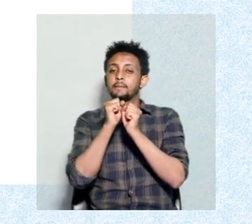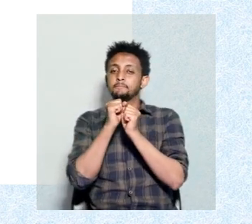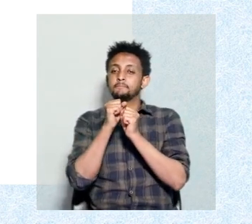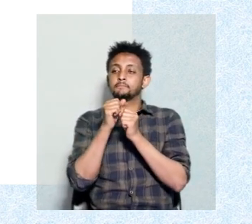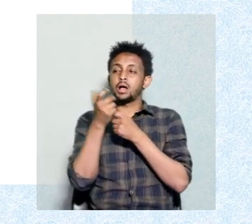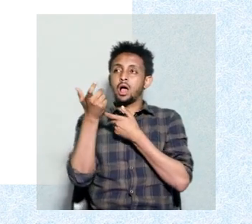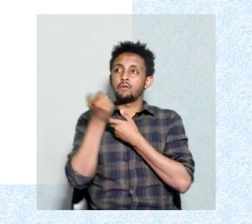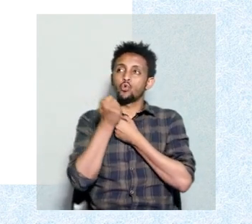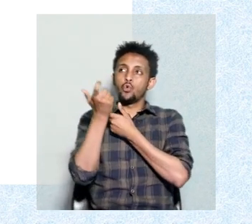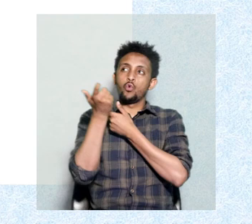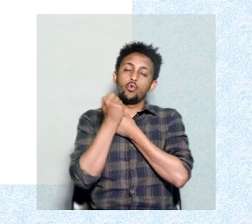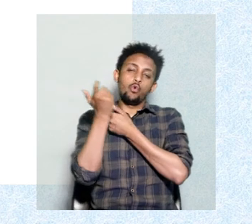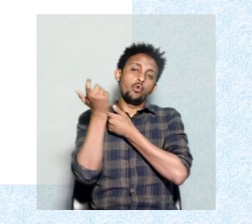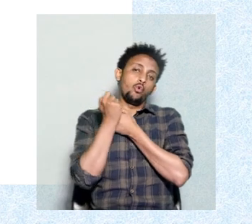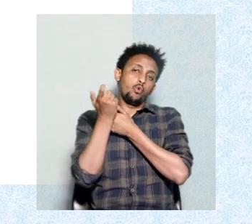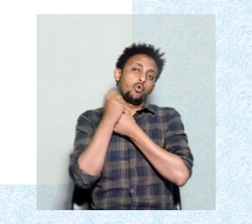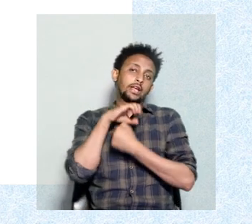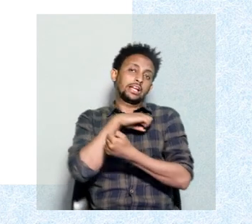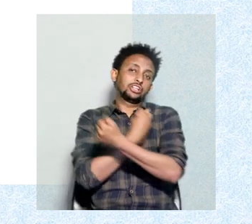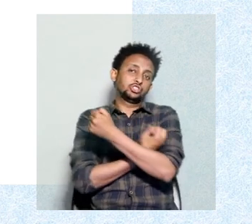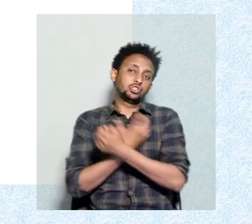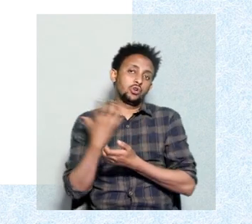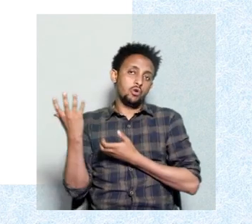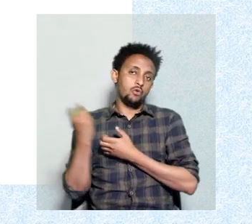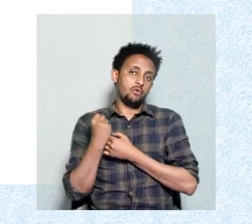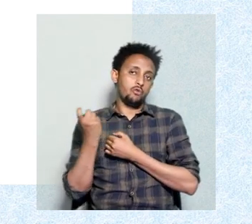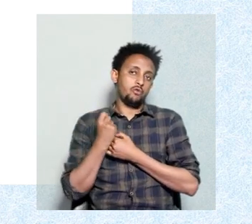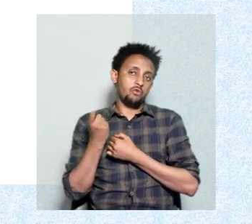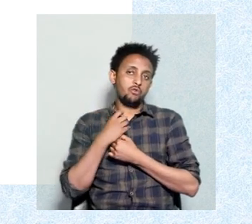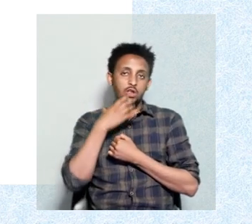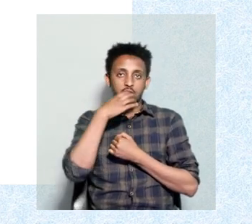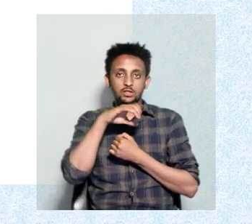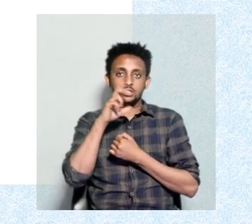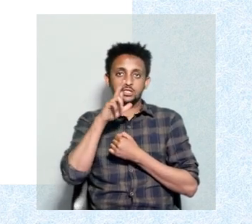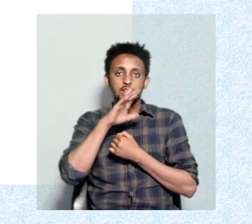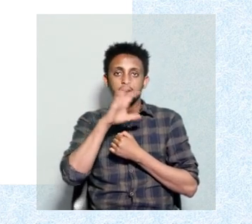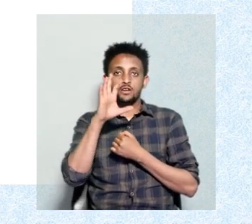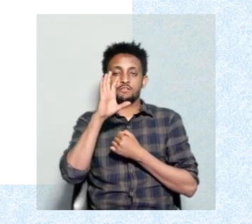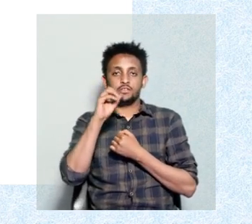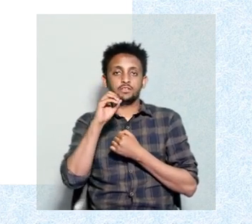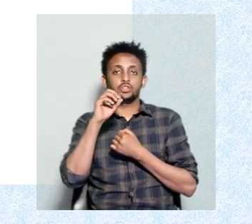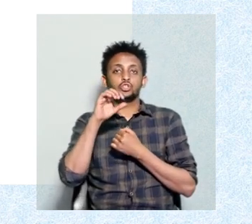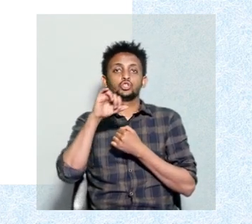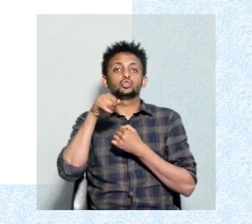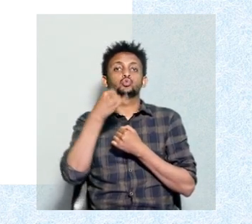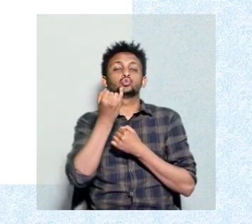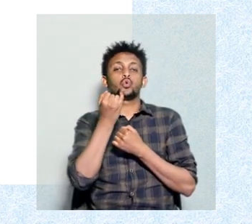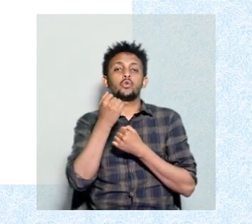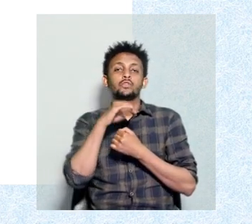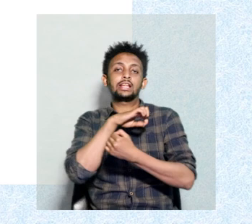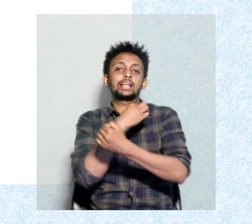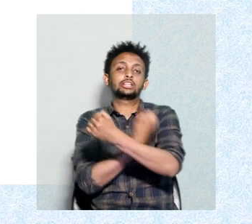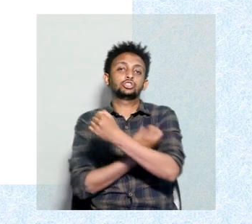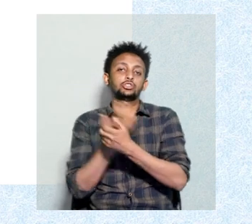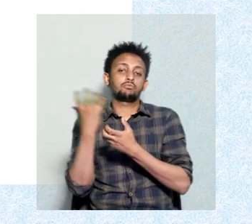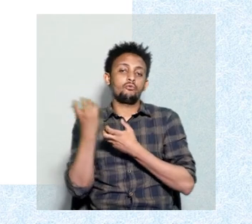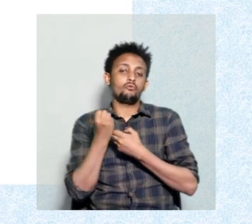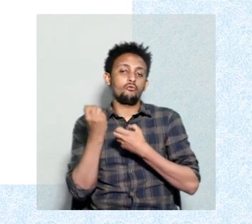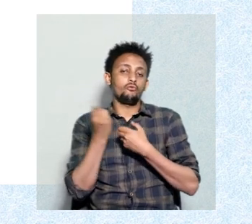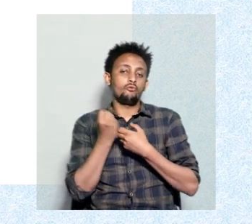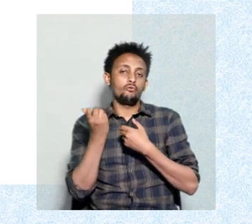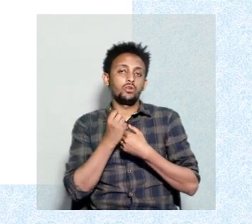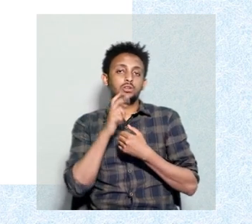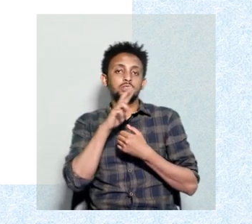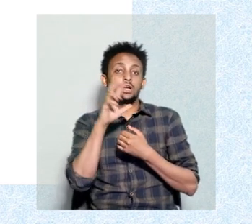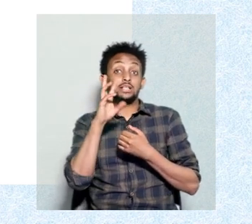heat, or it absorbs energy in the form of heat. It absorbs 350 joule of energy. As it